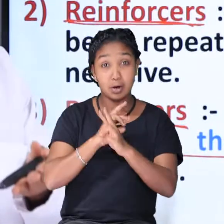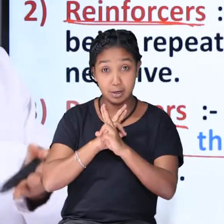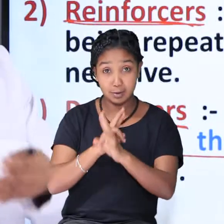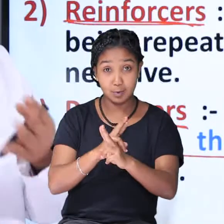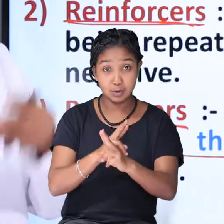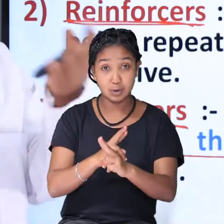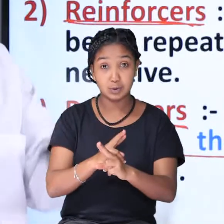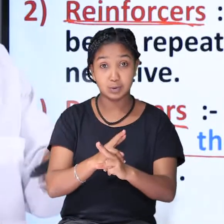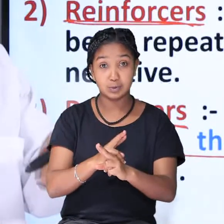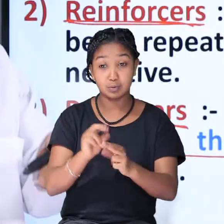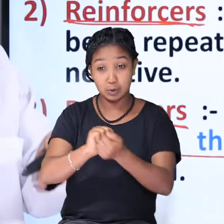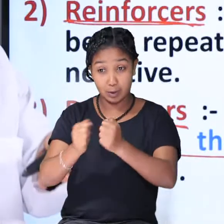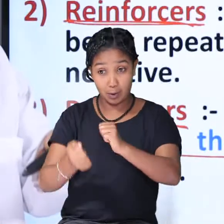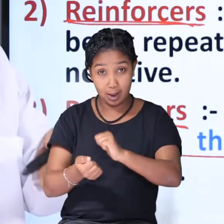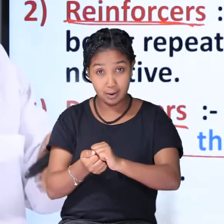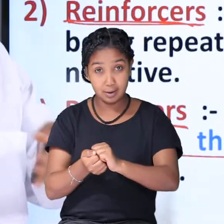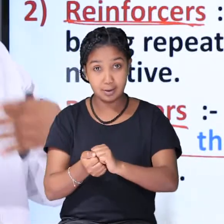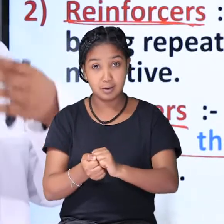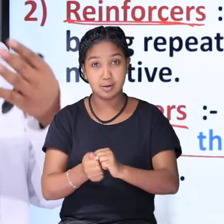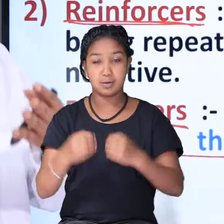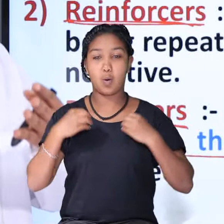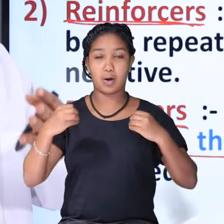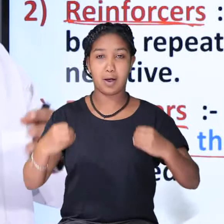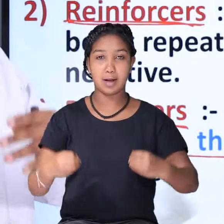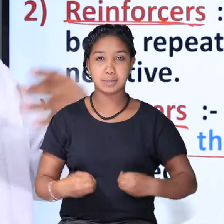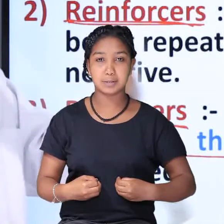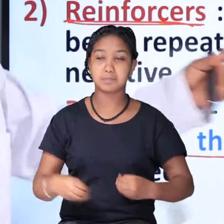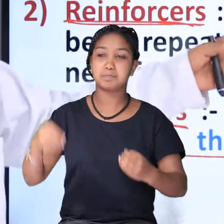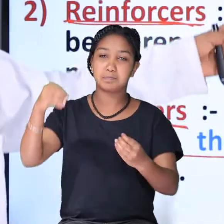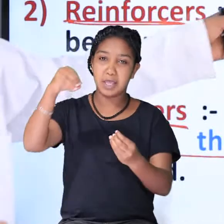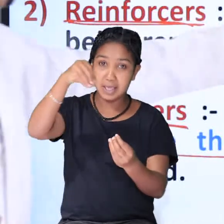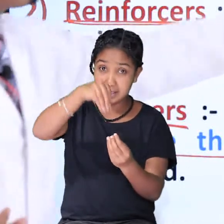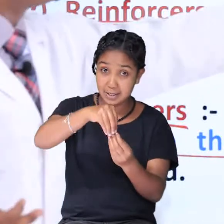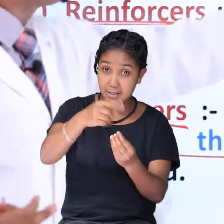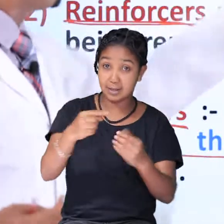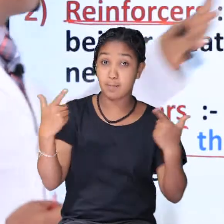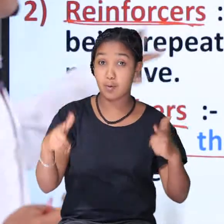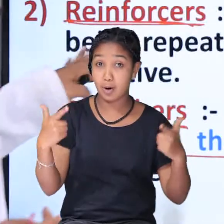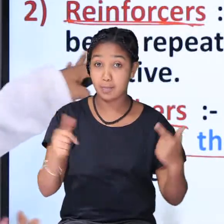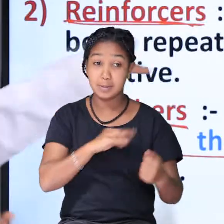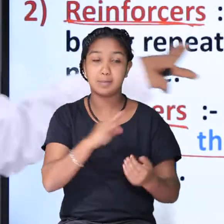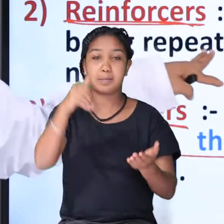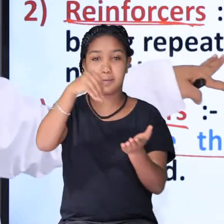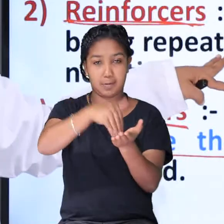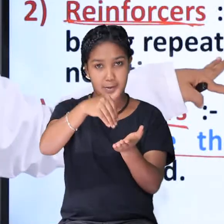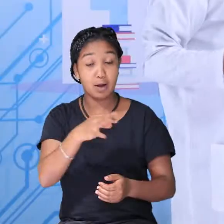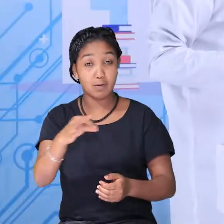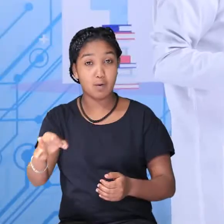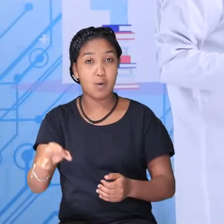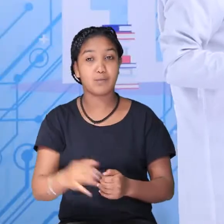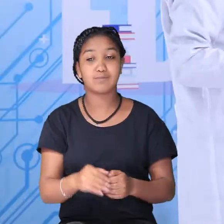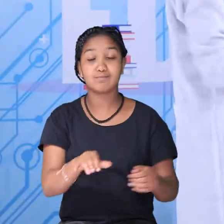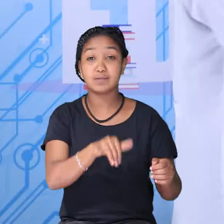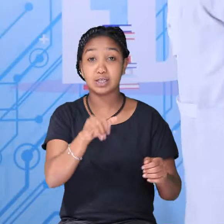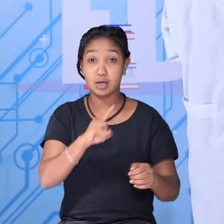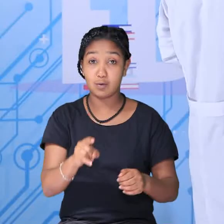responses to a given stimuli, the organisms increase the probability of the behavior being repeated. Such